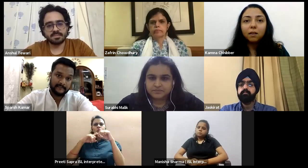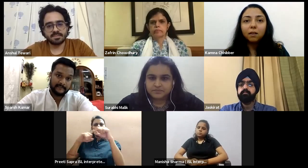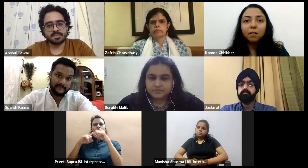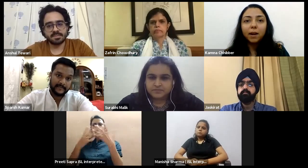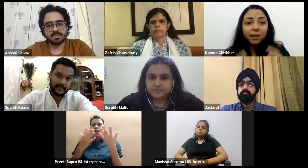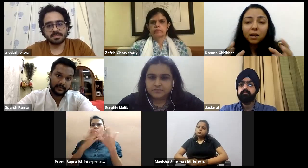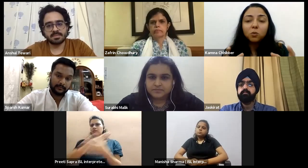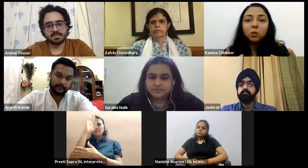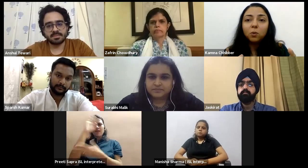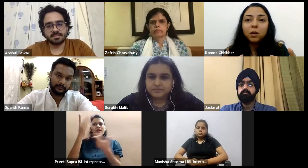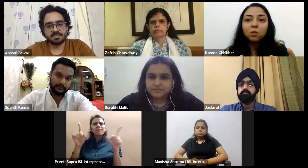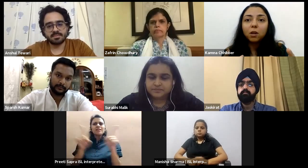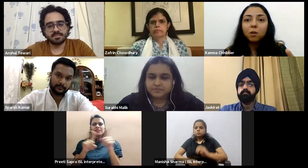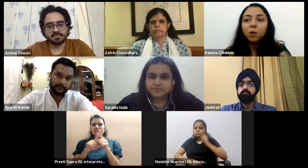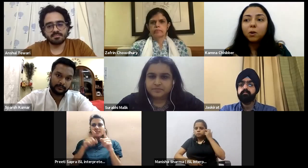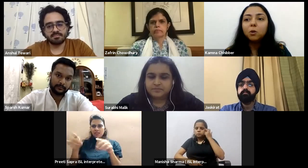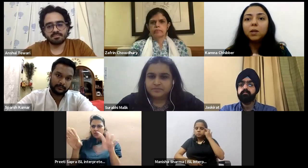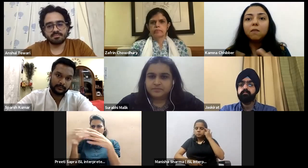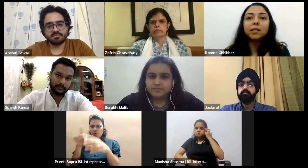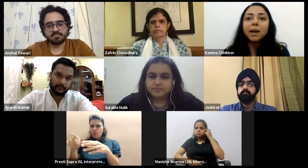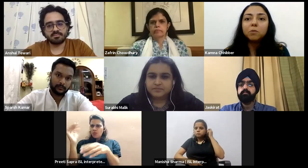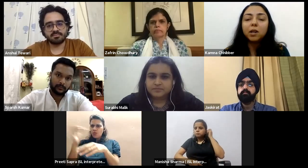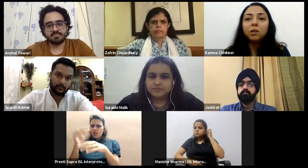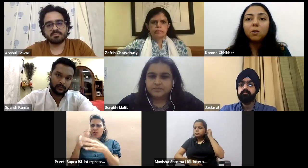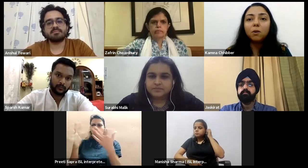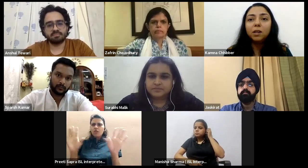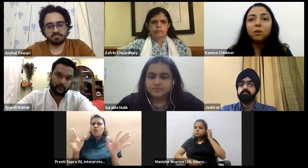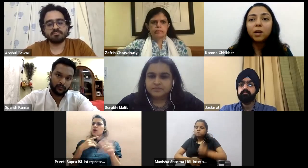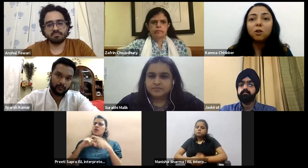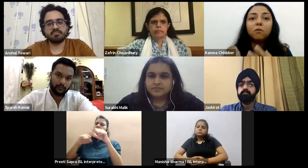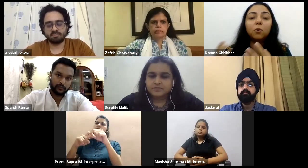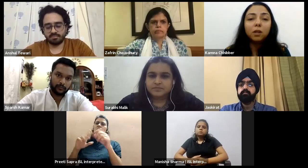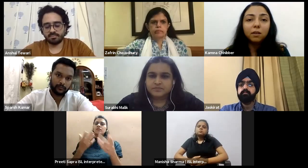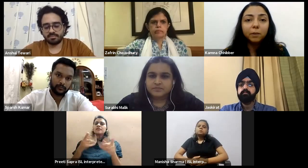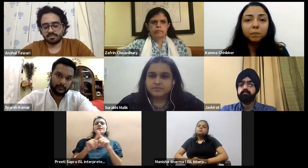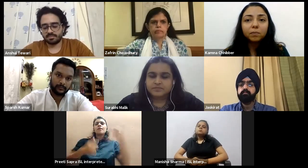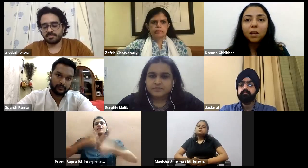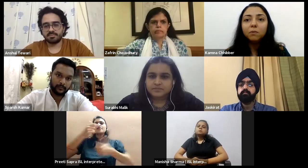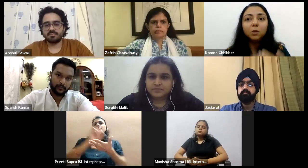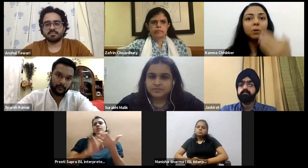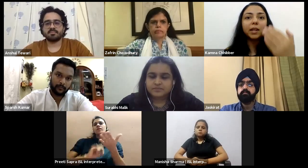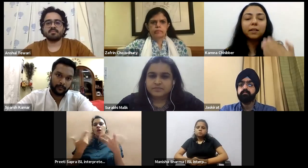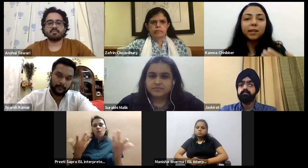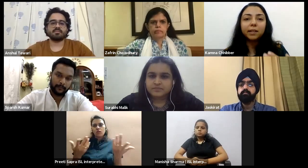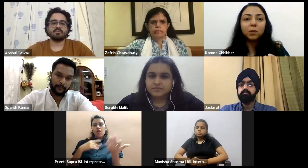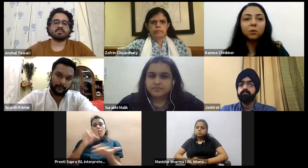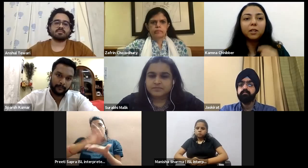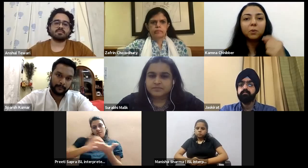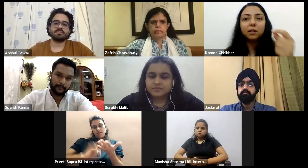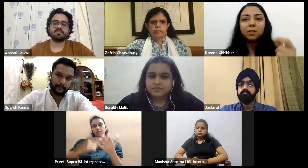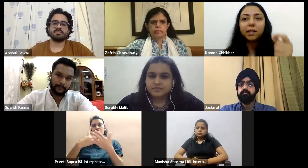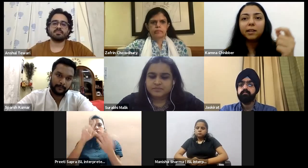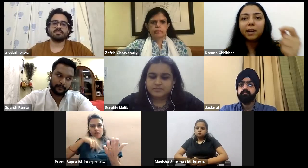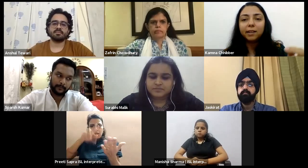that and it starts with when you're talking about how do we give our exams, right? We look at a lot of rote learning. We don't look at a text. We don't try